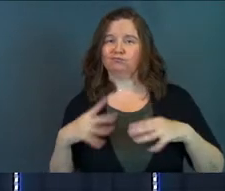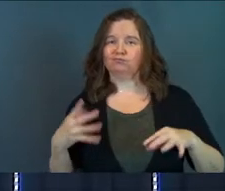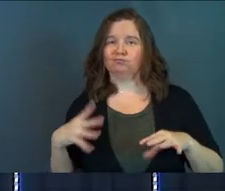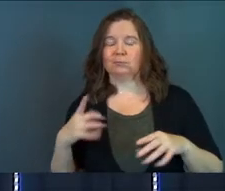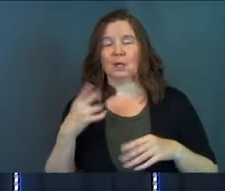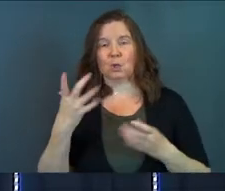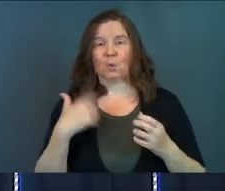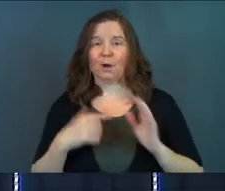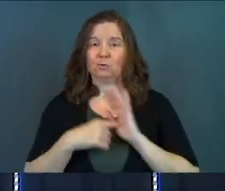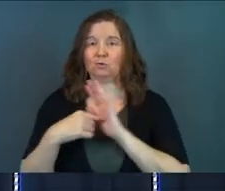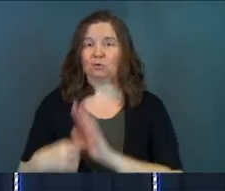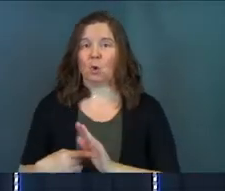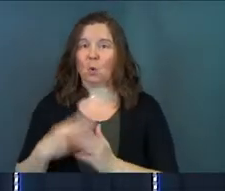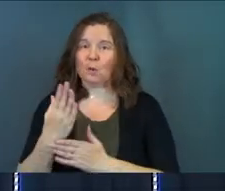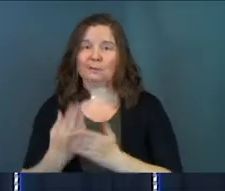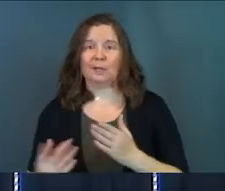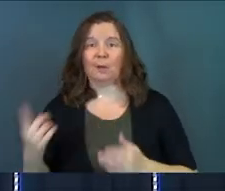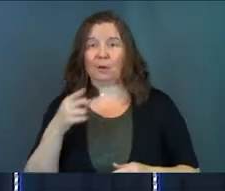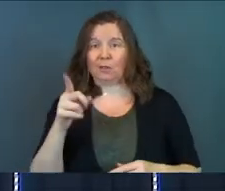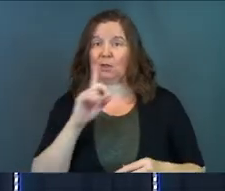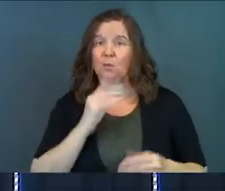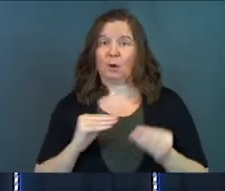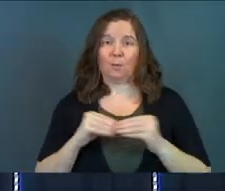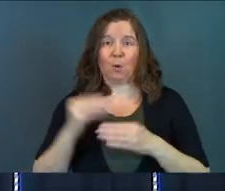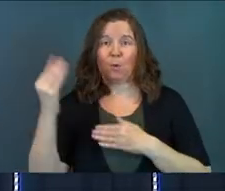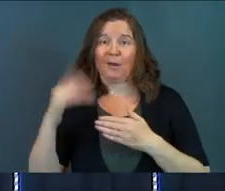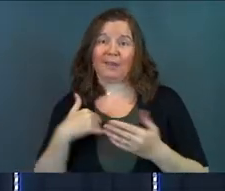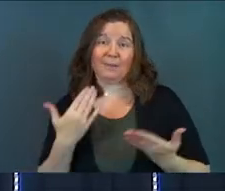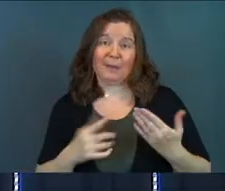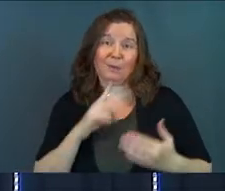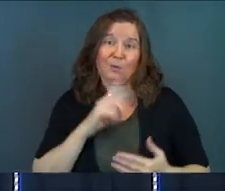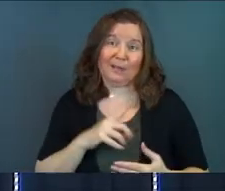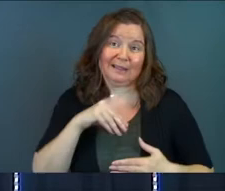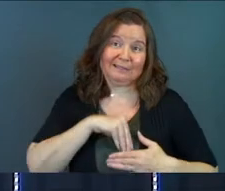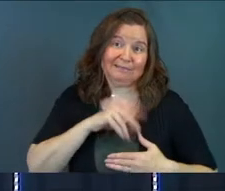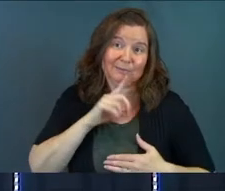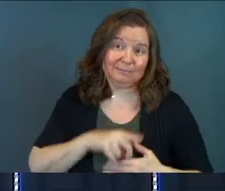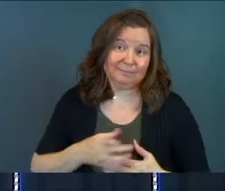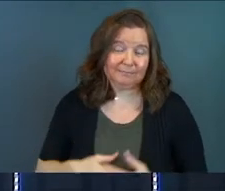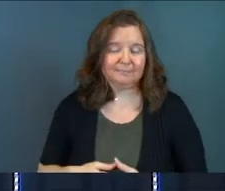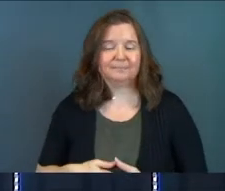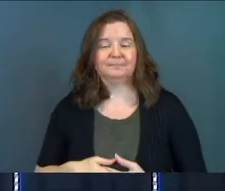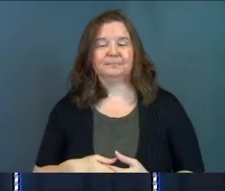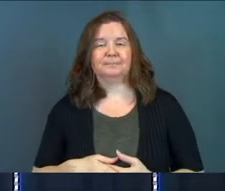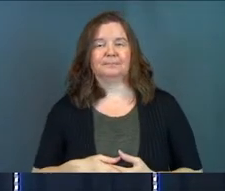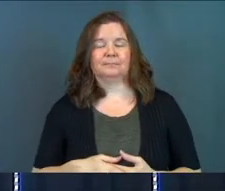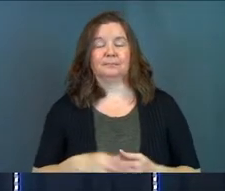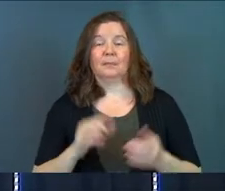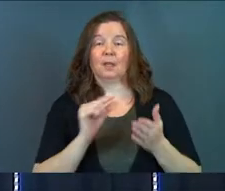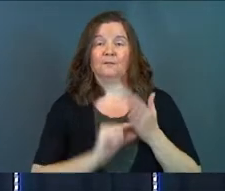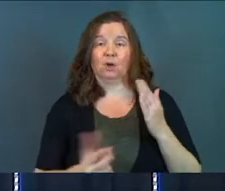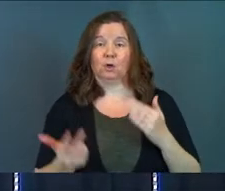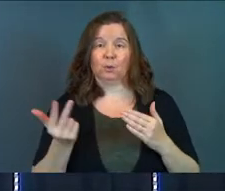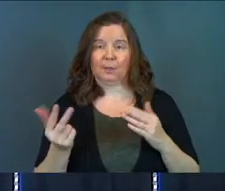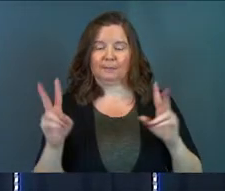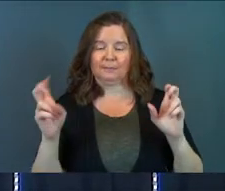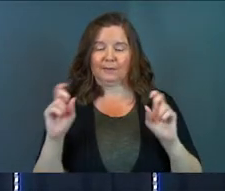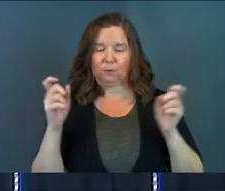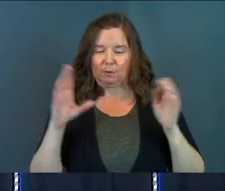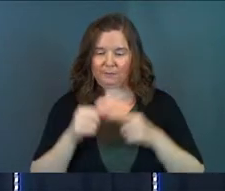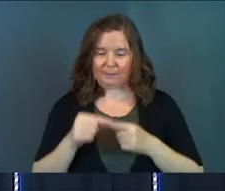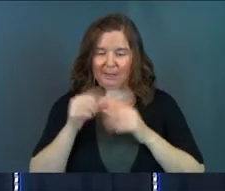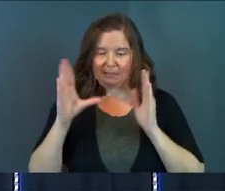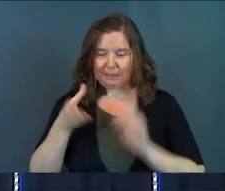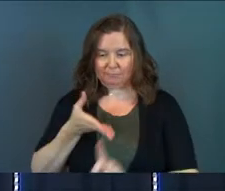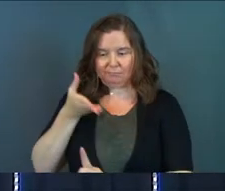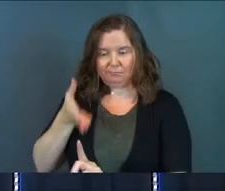occasion, and you wanted to show somebody that you were more wealthy than maybe what you were. Verse 3, if you give special attention and a